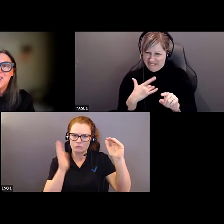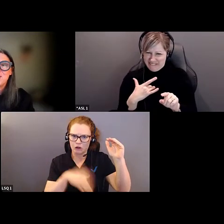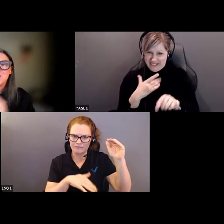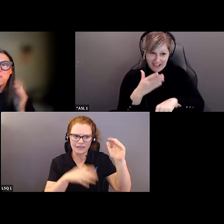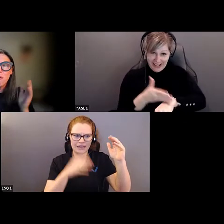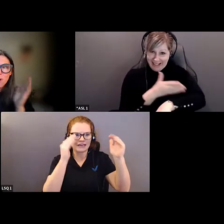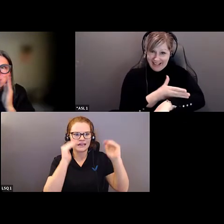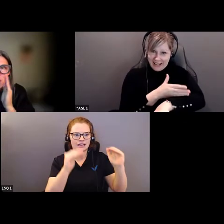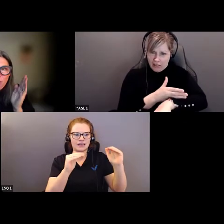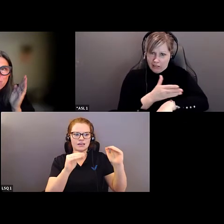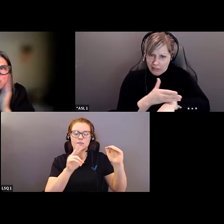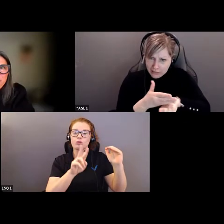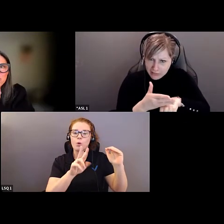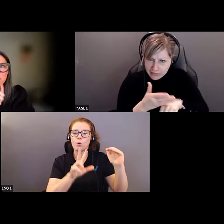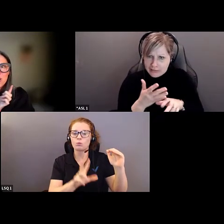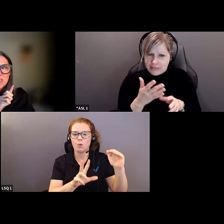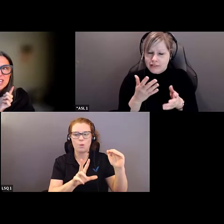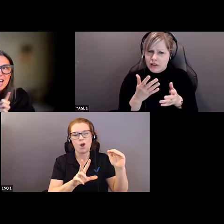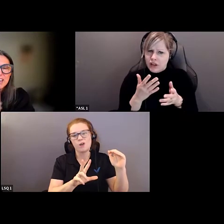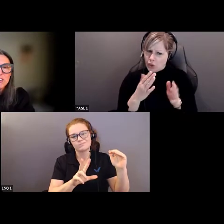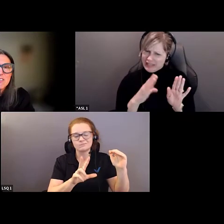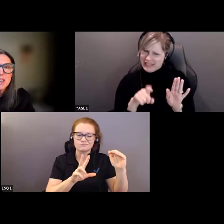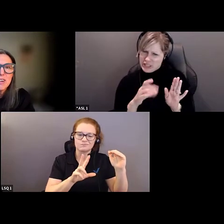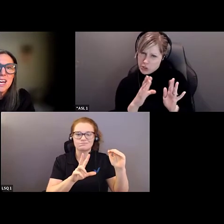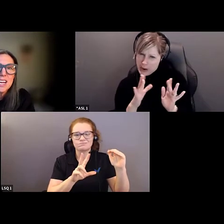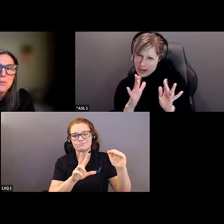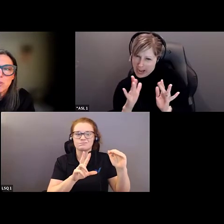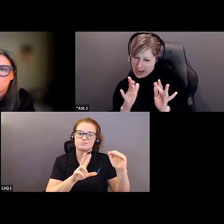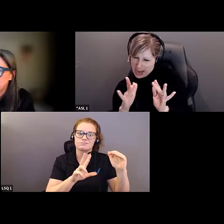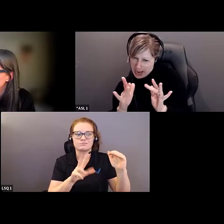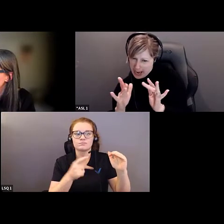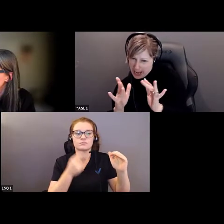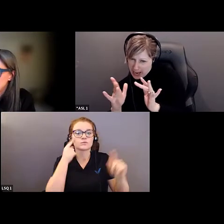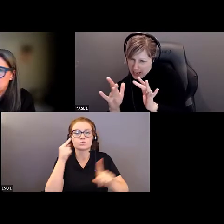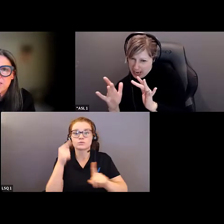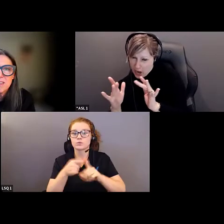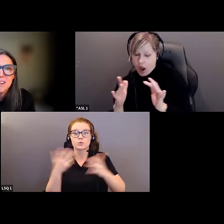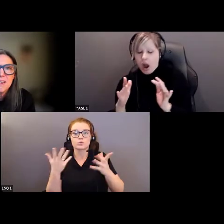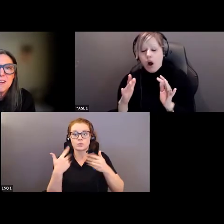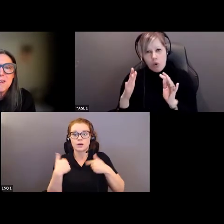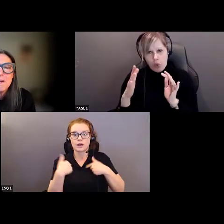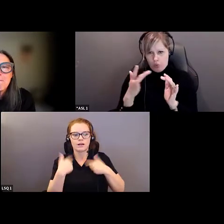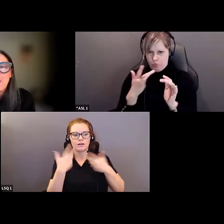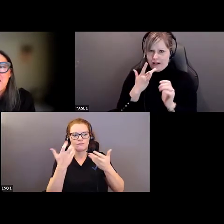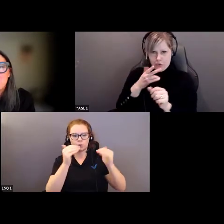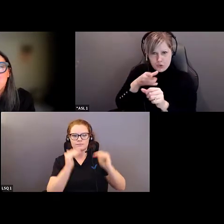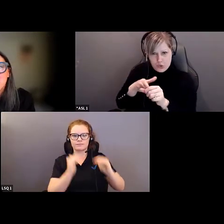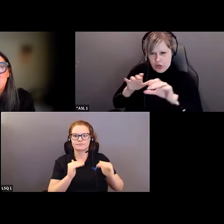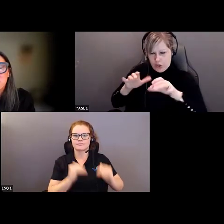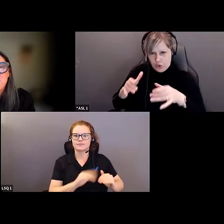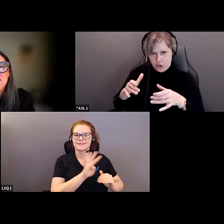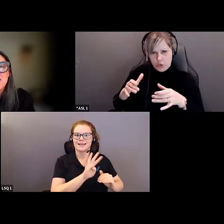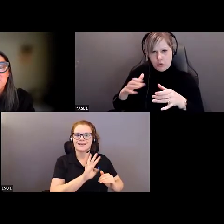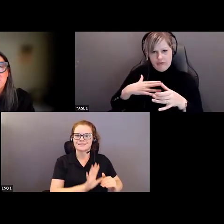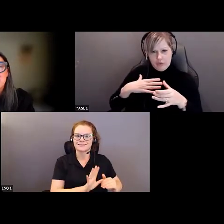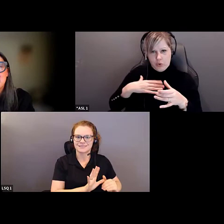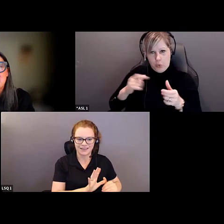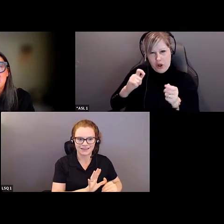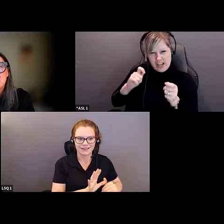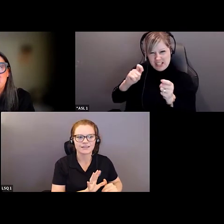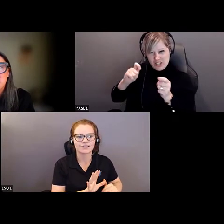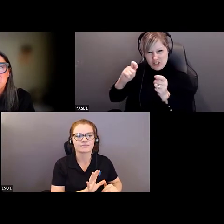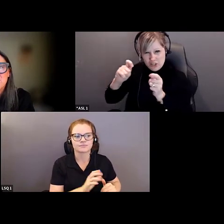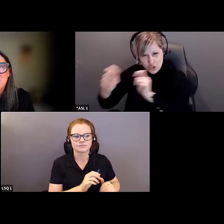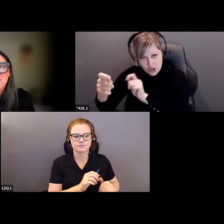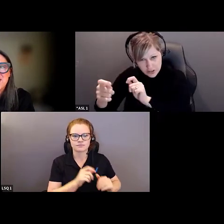trying to more and more move towards the actions that are aligned with white change makers. And I'm going to finish